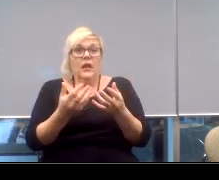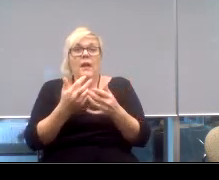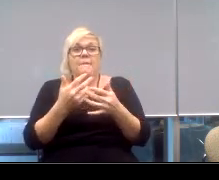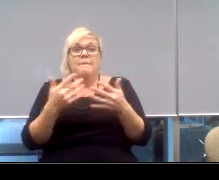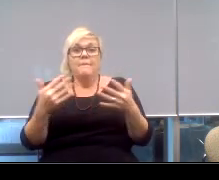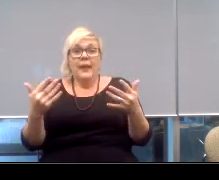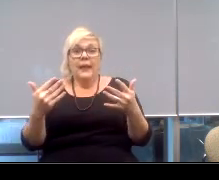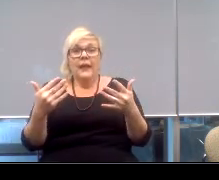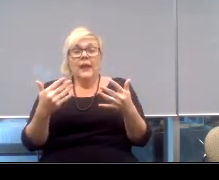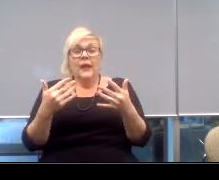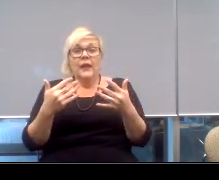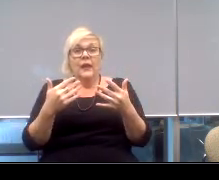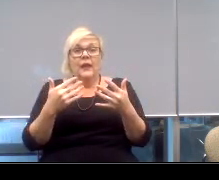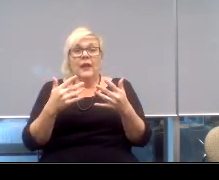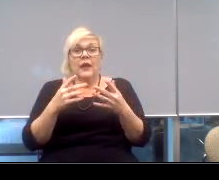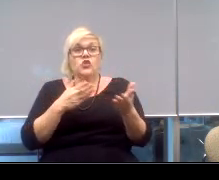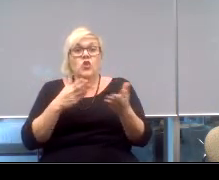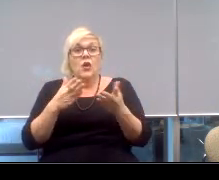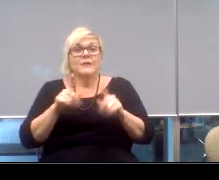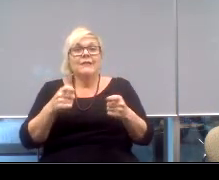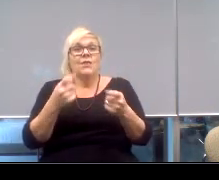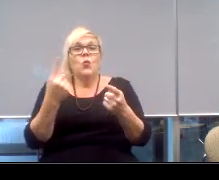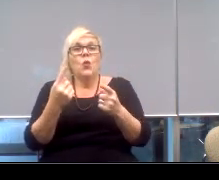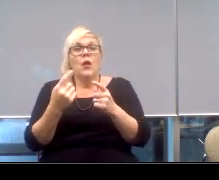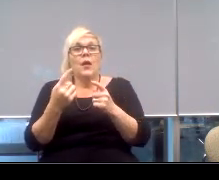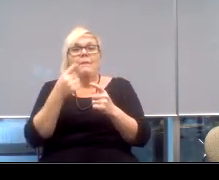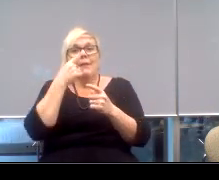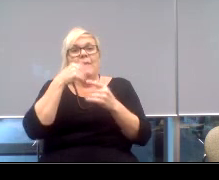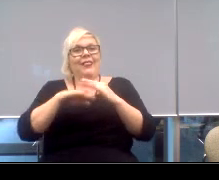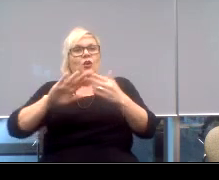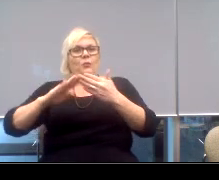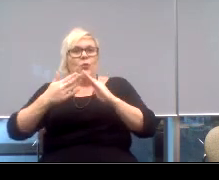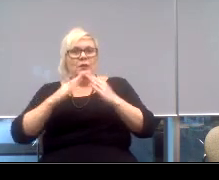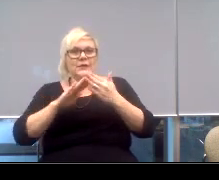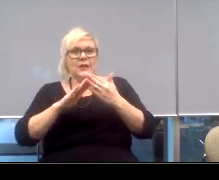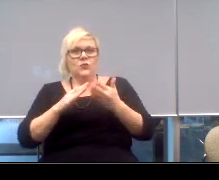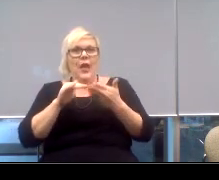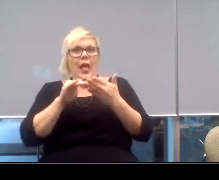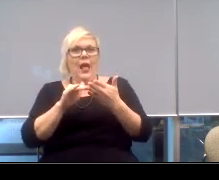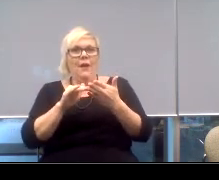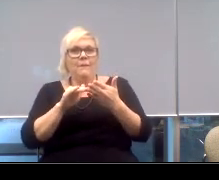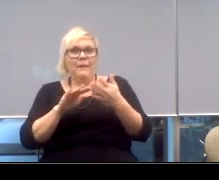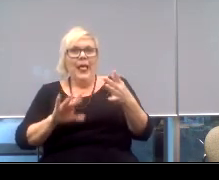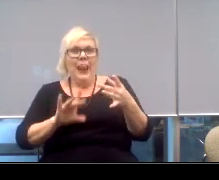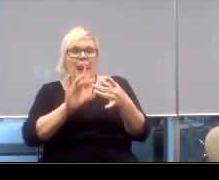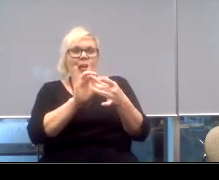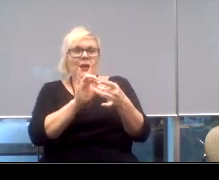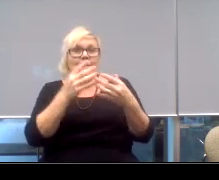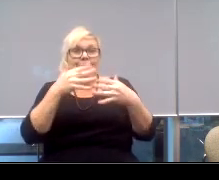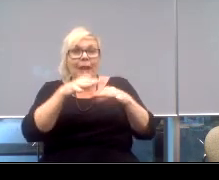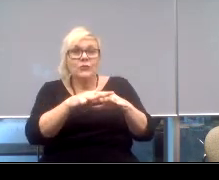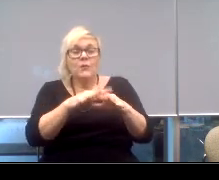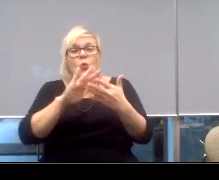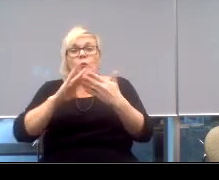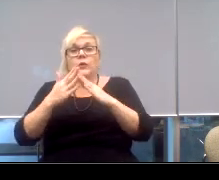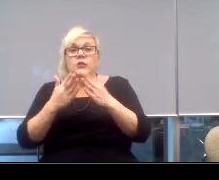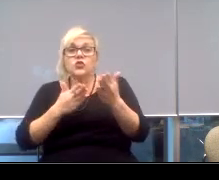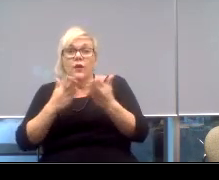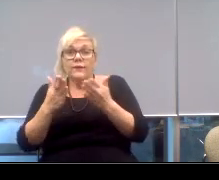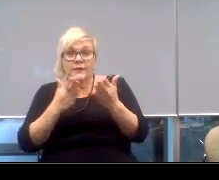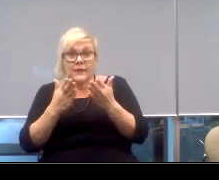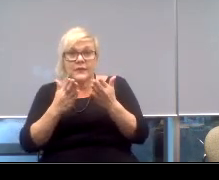by partners in the community who assist with entry into the scheme, link participants to mainstream and community services,